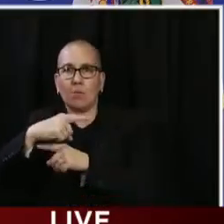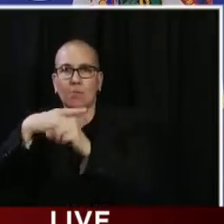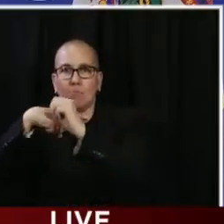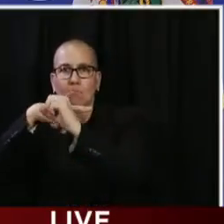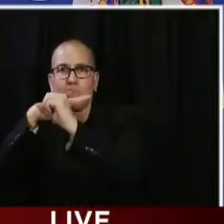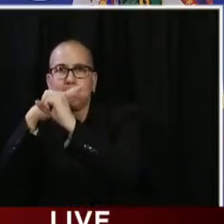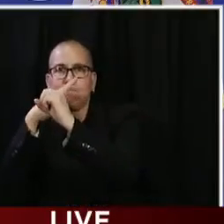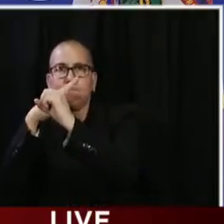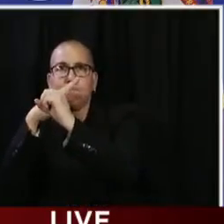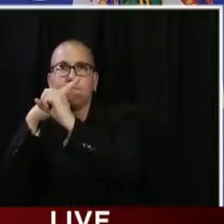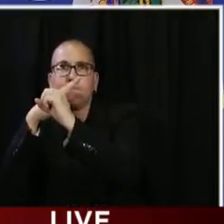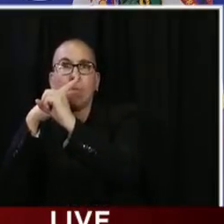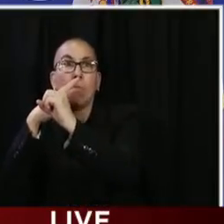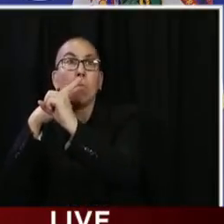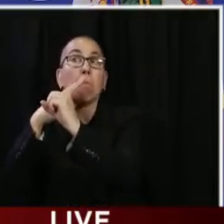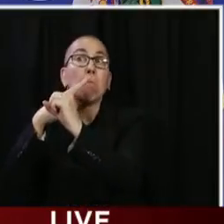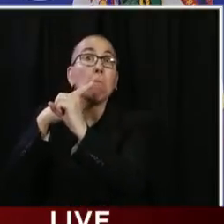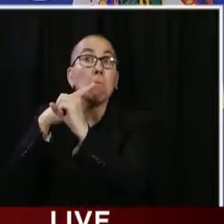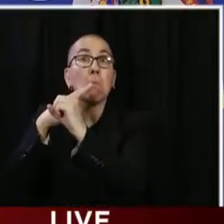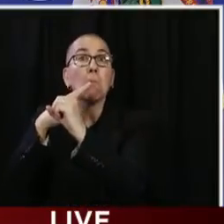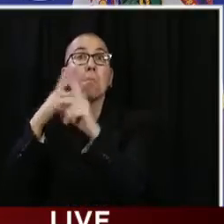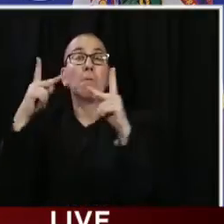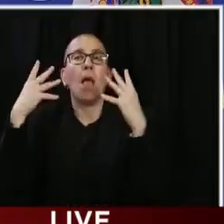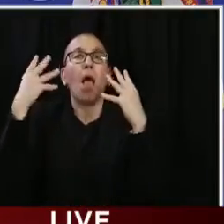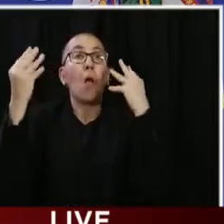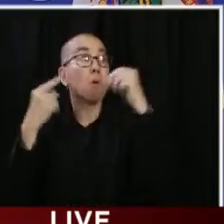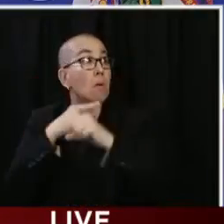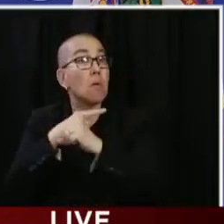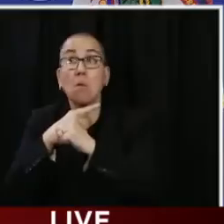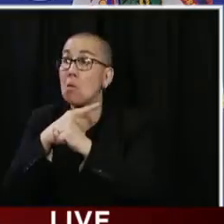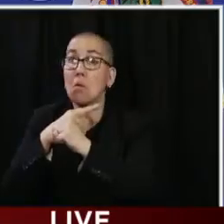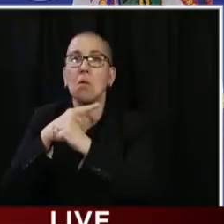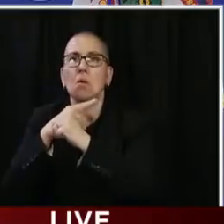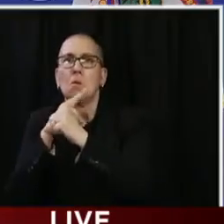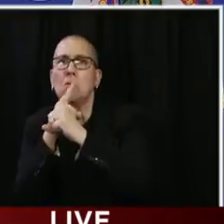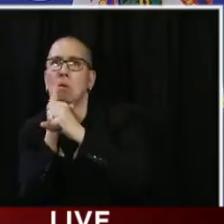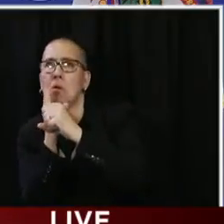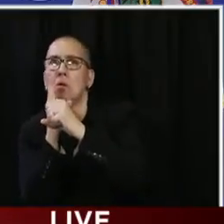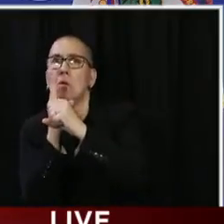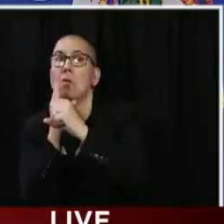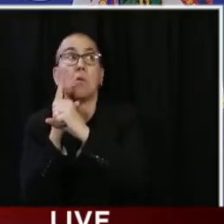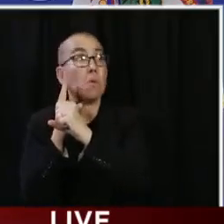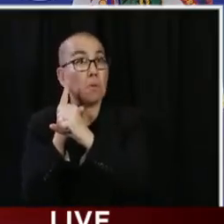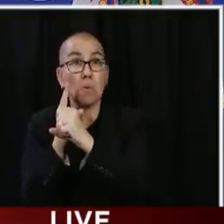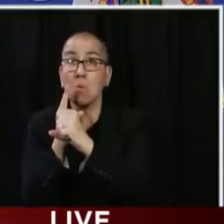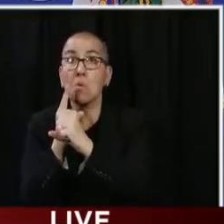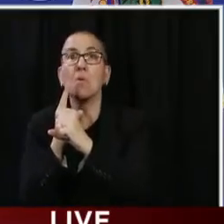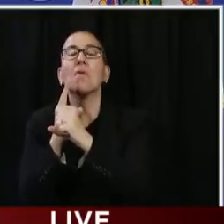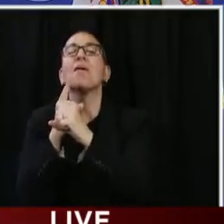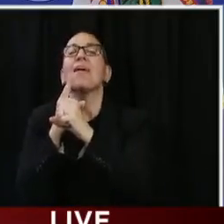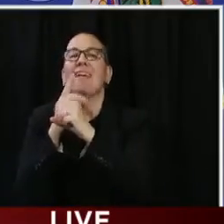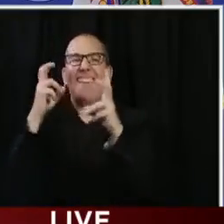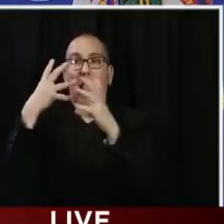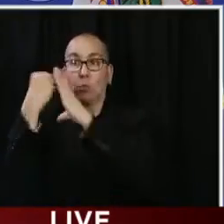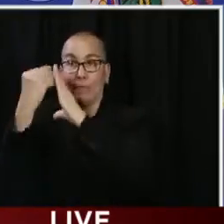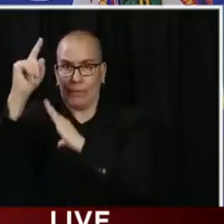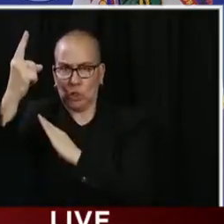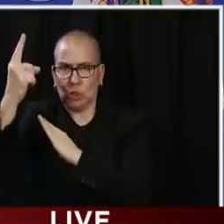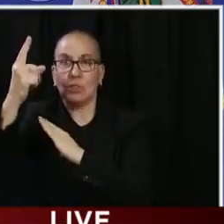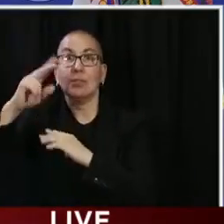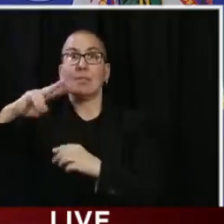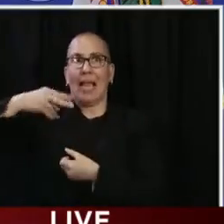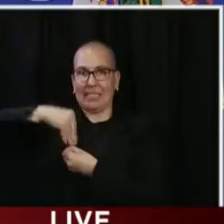pieces that make the advancement of those phases possible and practical. And I'll just say that, you know, we're going to continue. We have a week and a half until